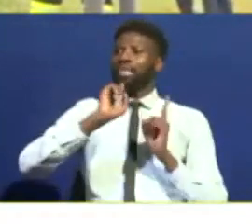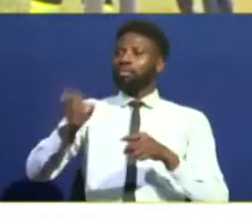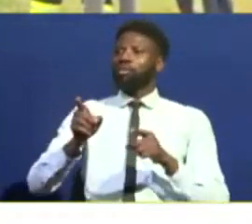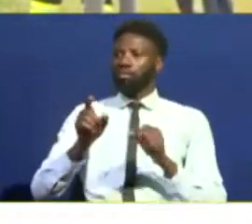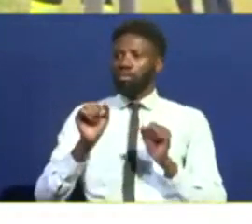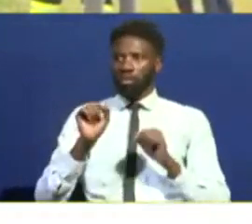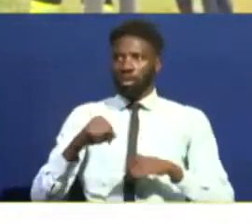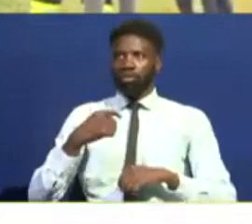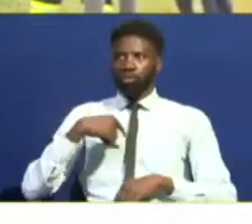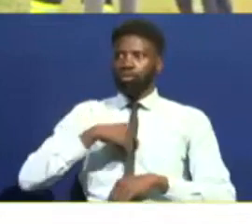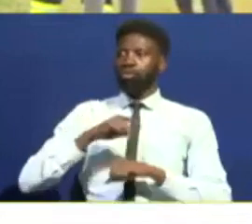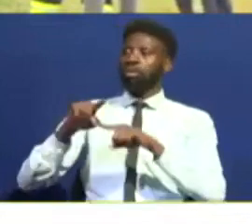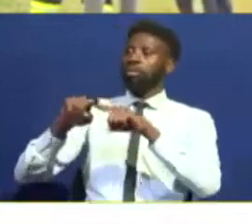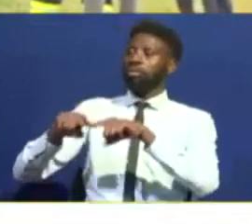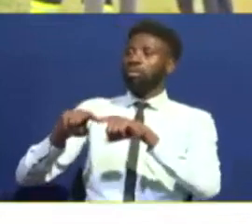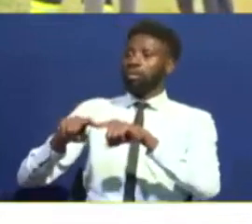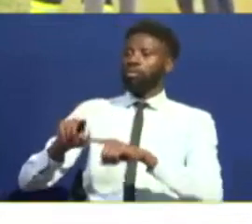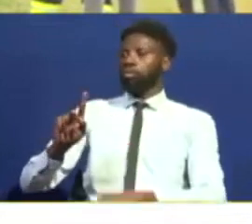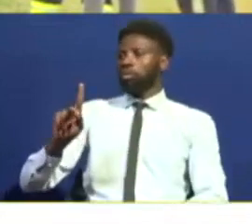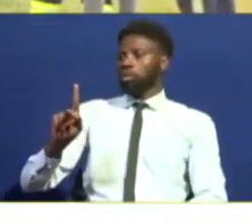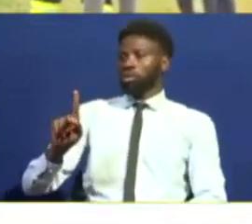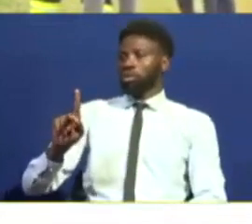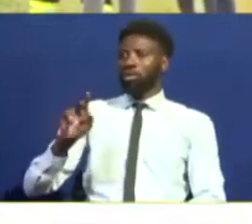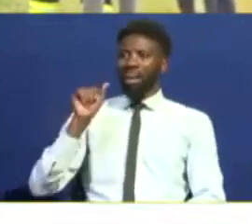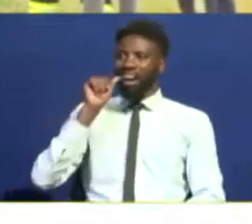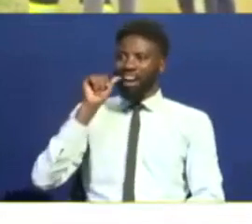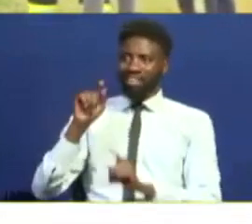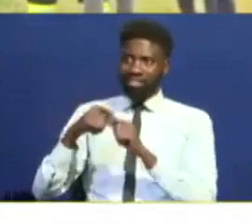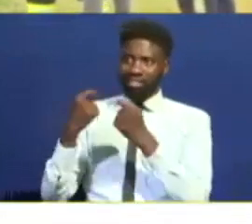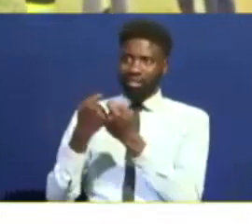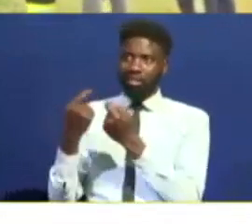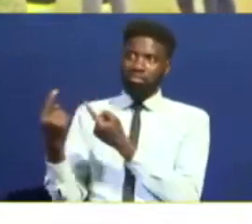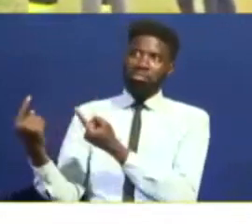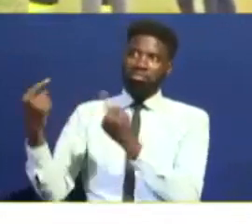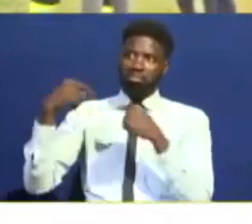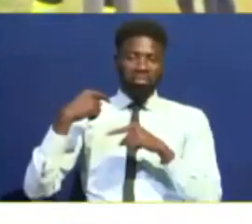UK team to come and train us. That's why we are trying to convene